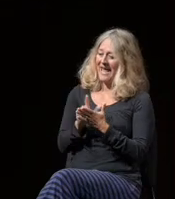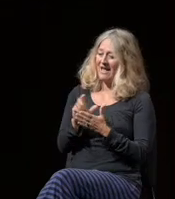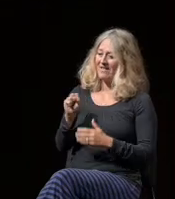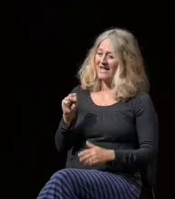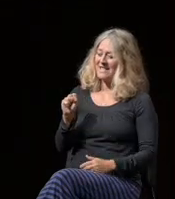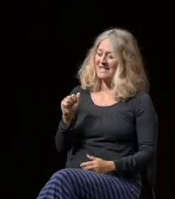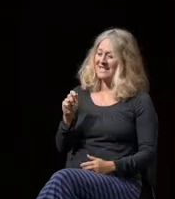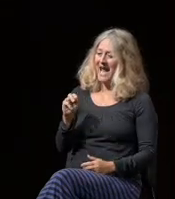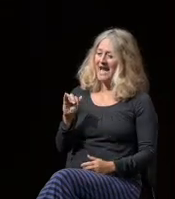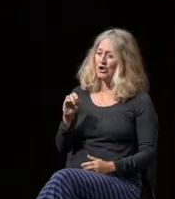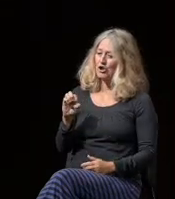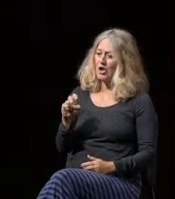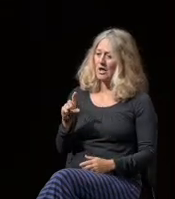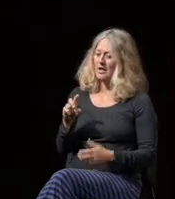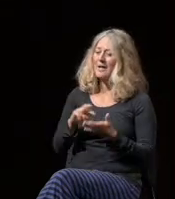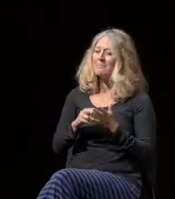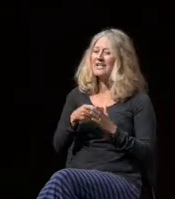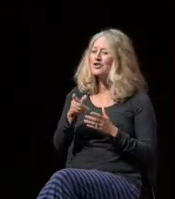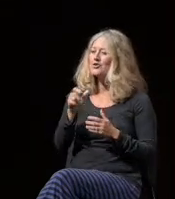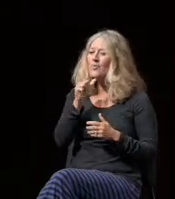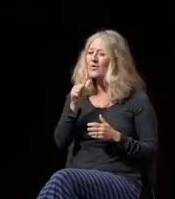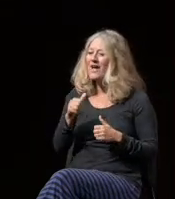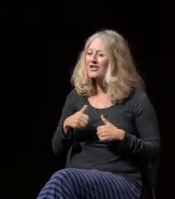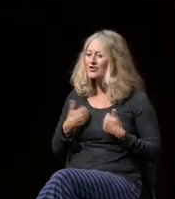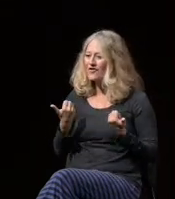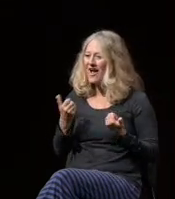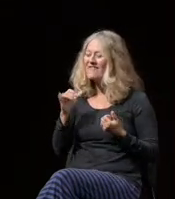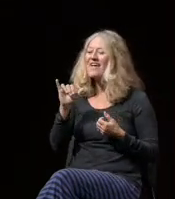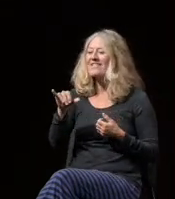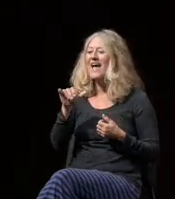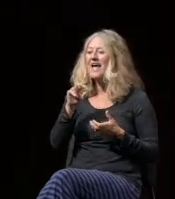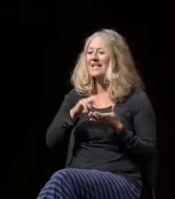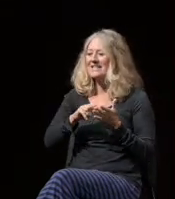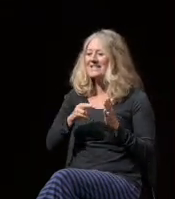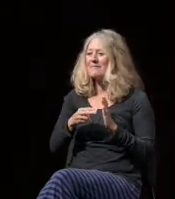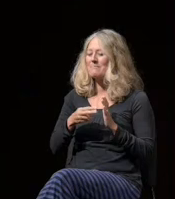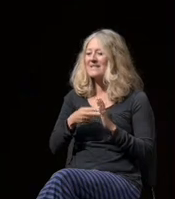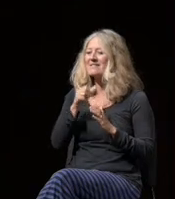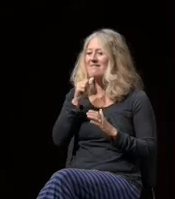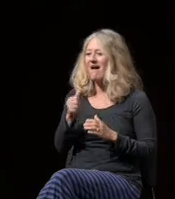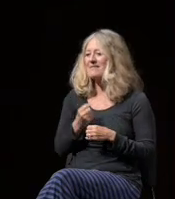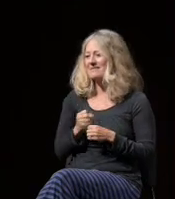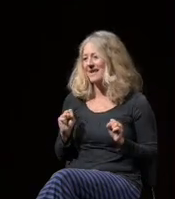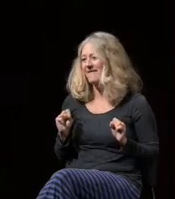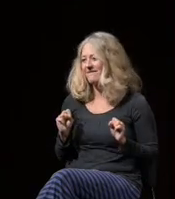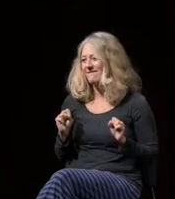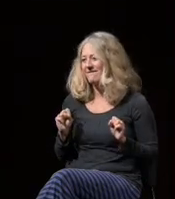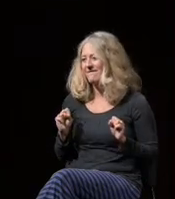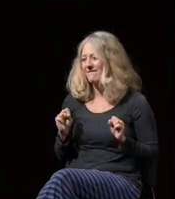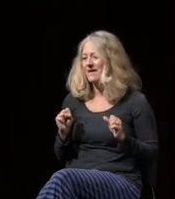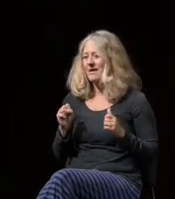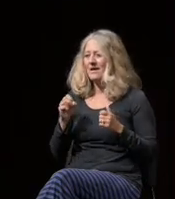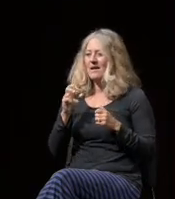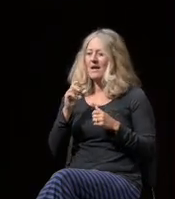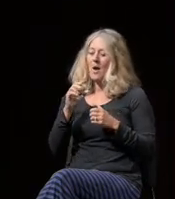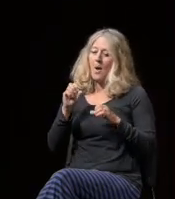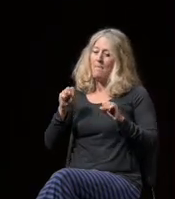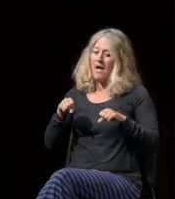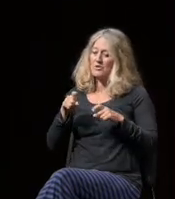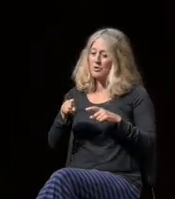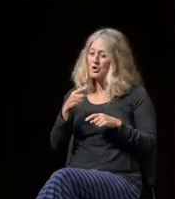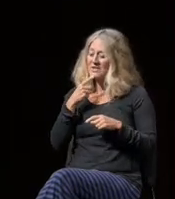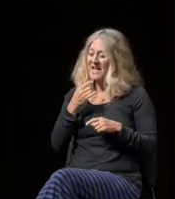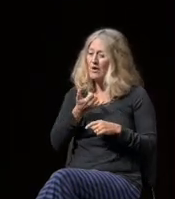won't survive it. Now that's not safe. If there's a possibility that somebody, you say something wrong, you